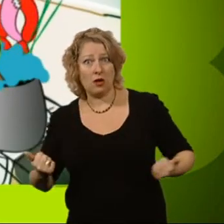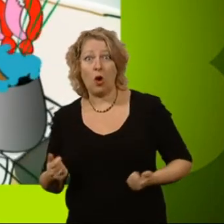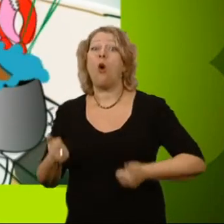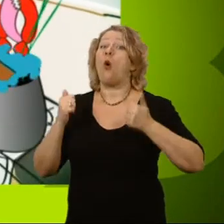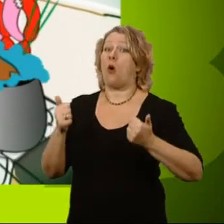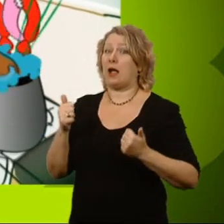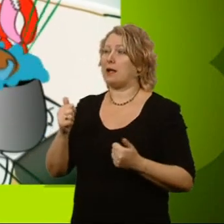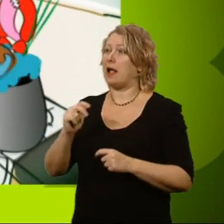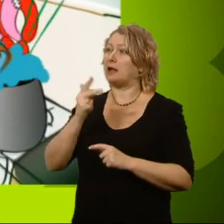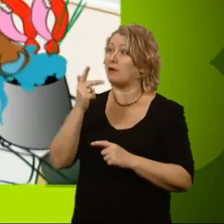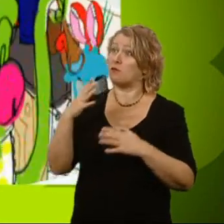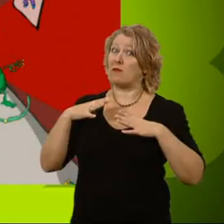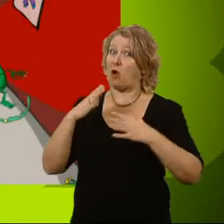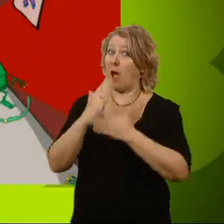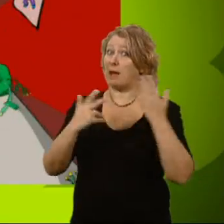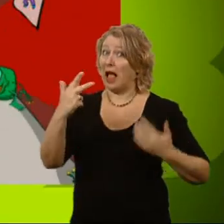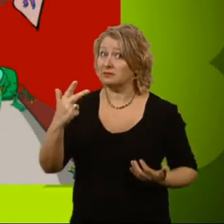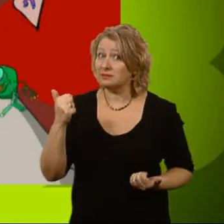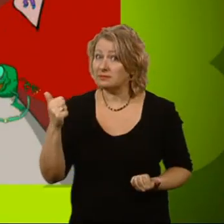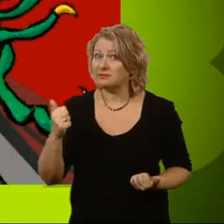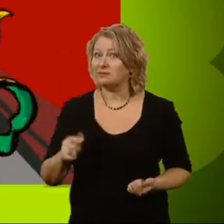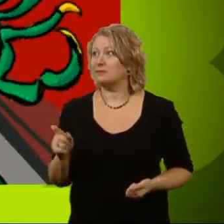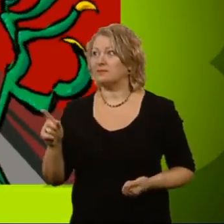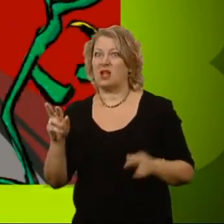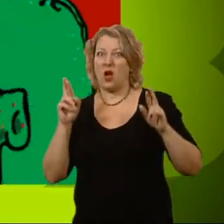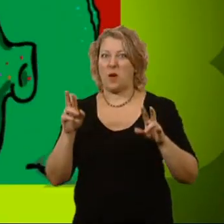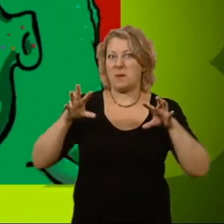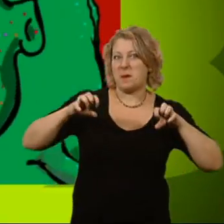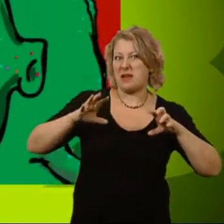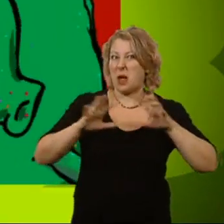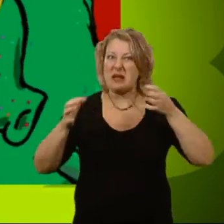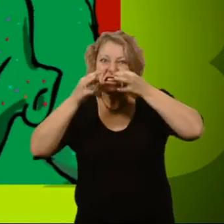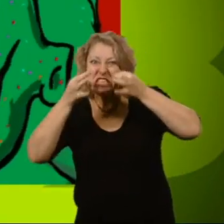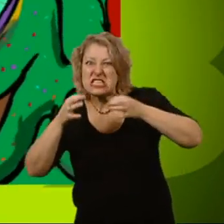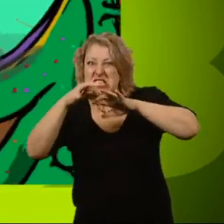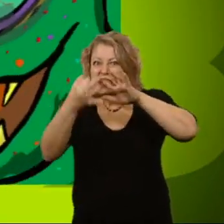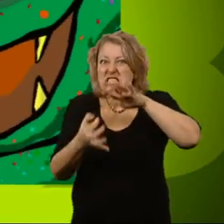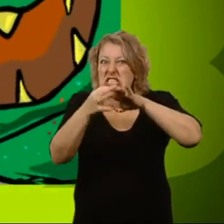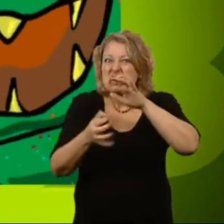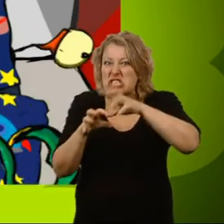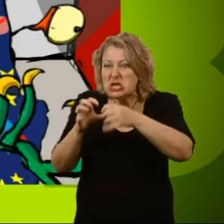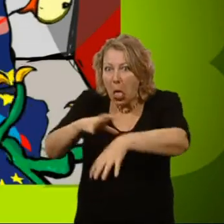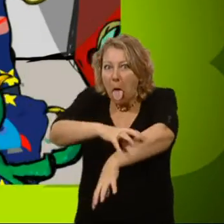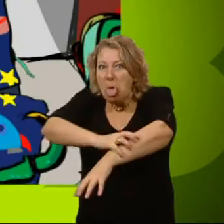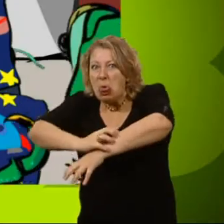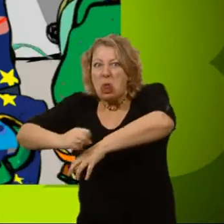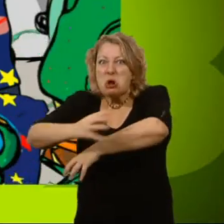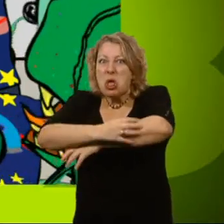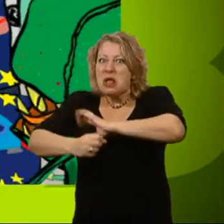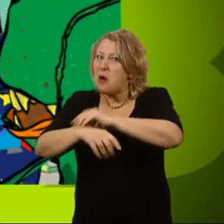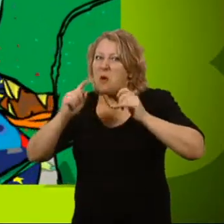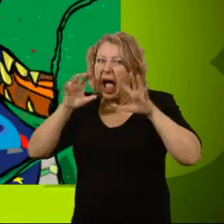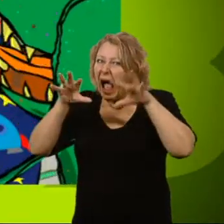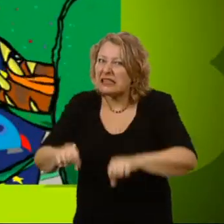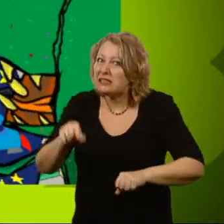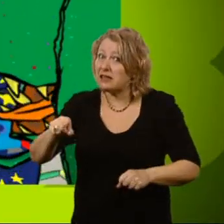about 8 for 8:30? Hope the bedbugs don't have talons and great teeth to bite your legs, drain your marrow to the dregs, but I'm sure they won't attack you if